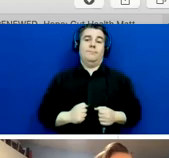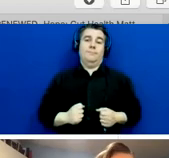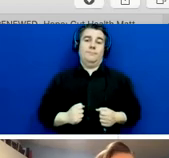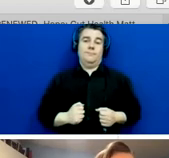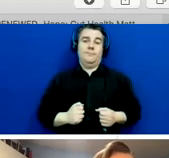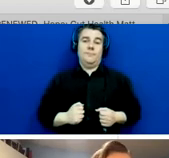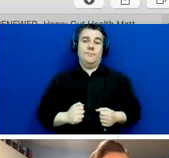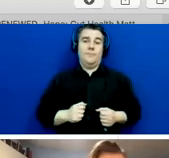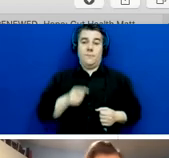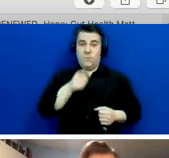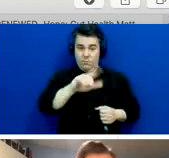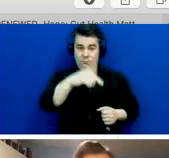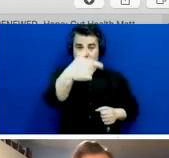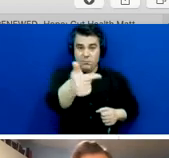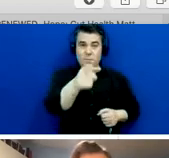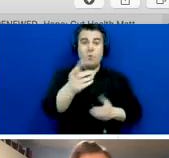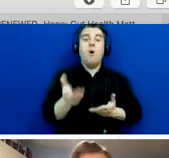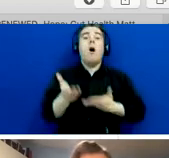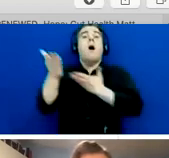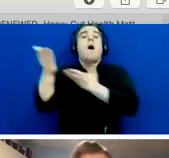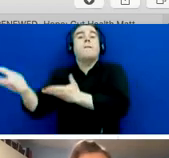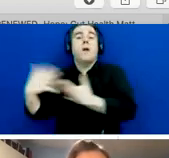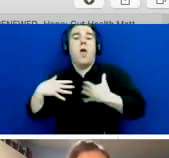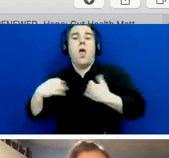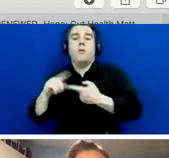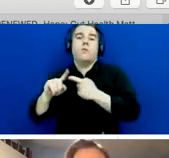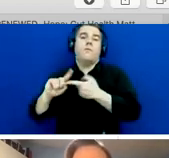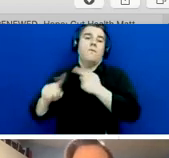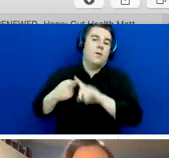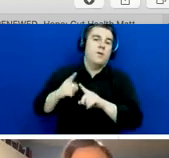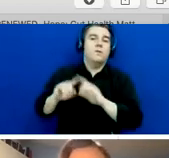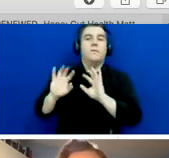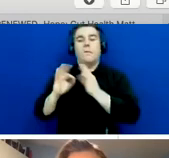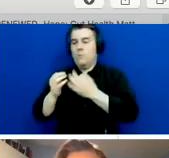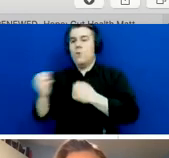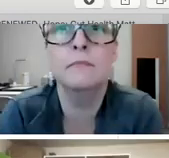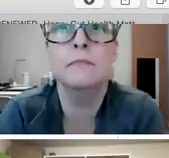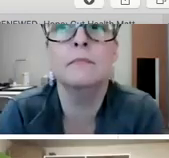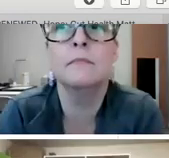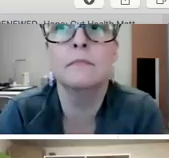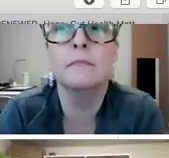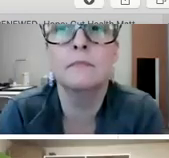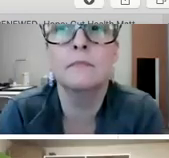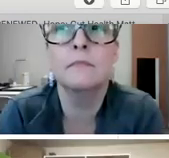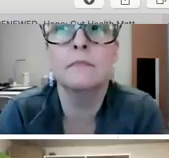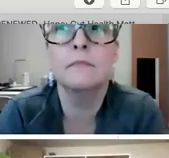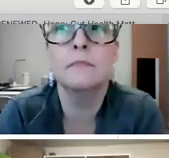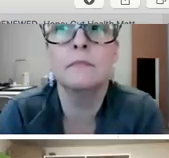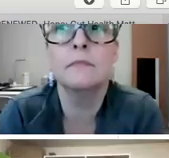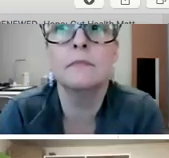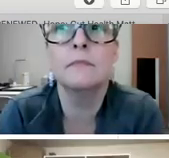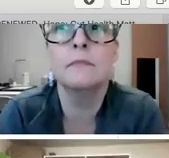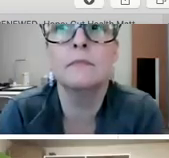in turn, are offering health to friends and family, because everyone's looking for just some hope right now. And you get to be